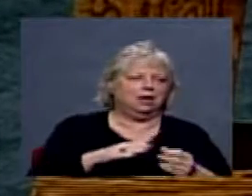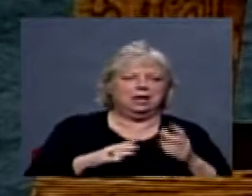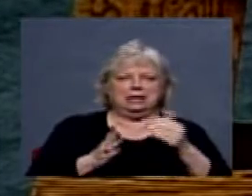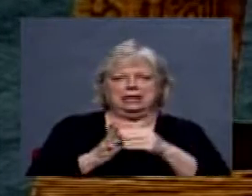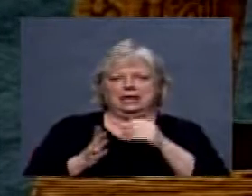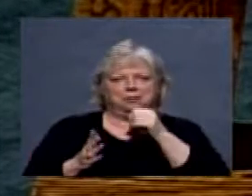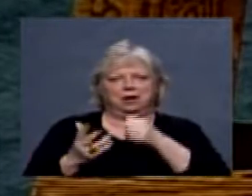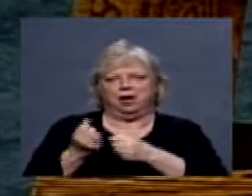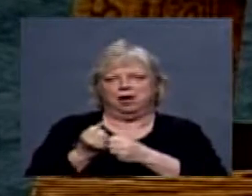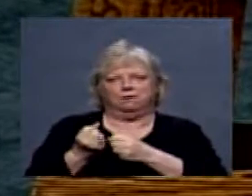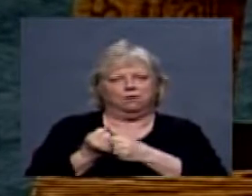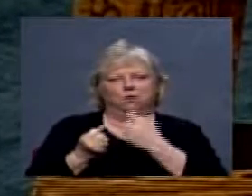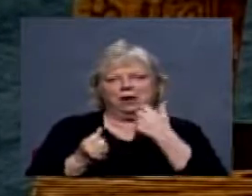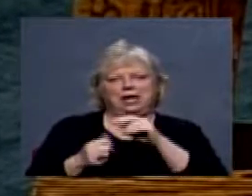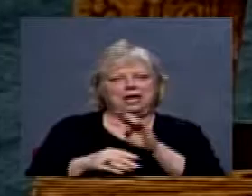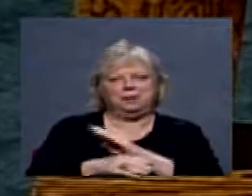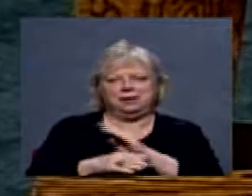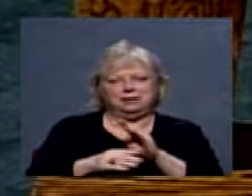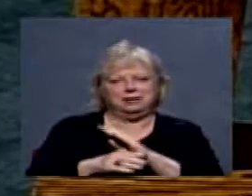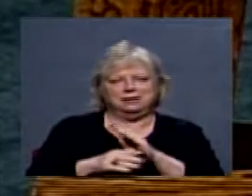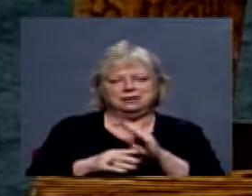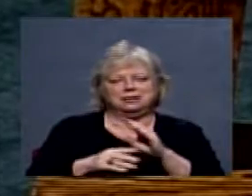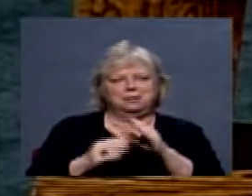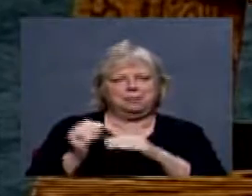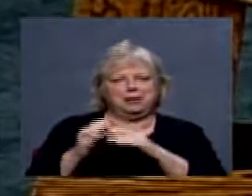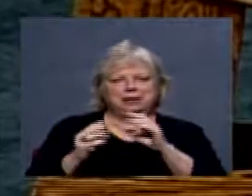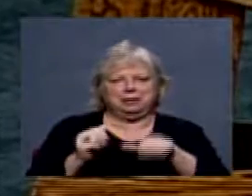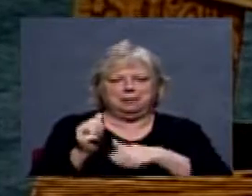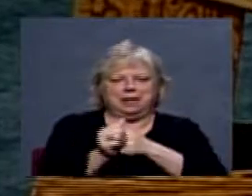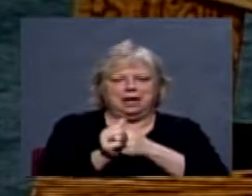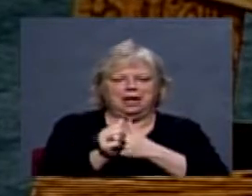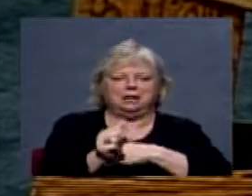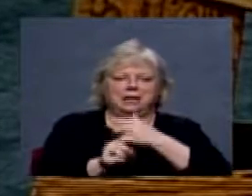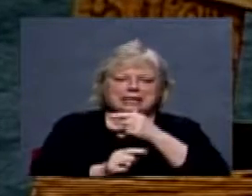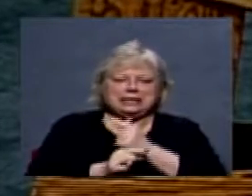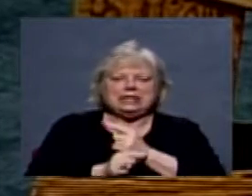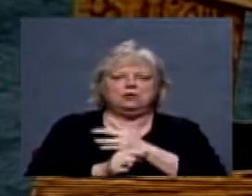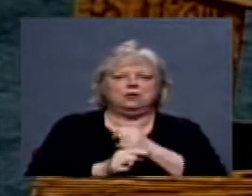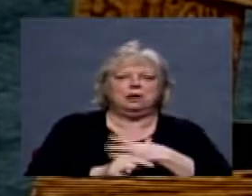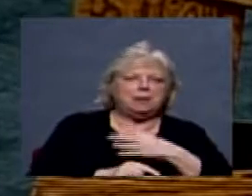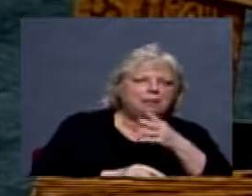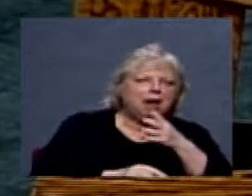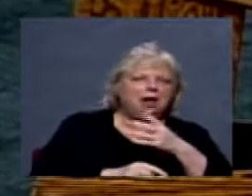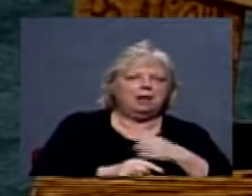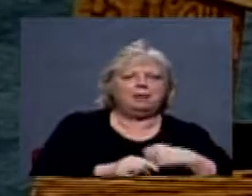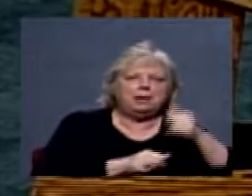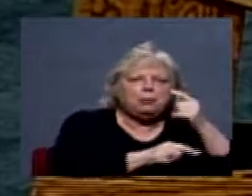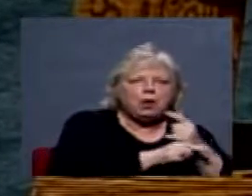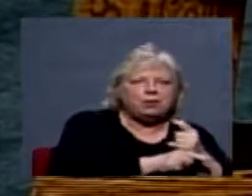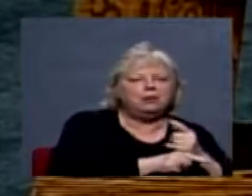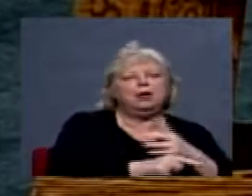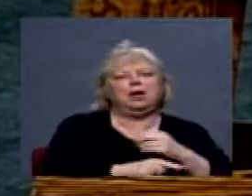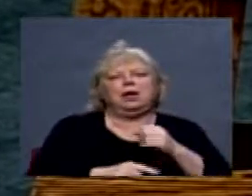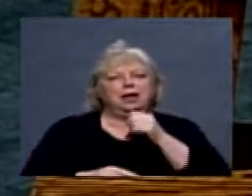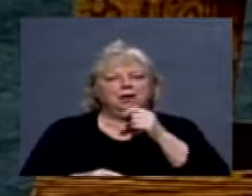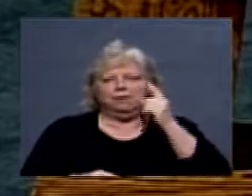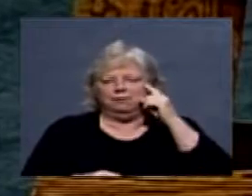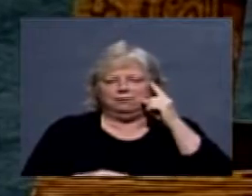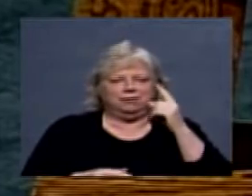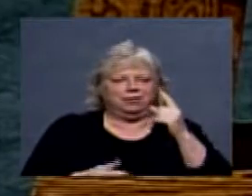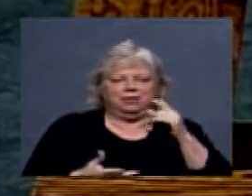any commercial building being back behind my sisters and my moms and my brother. I just don't think